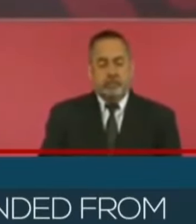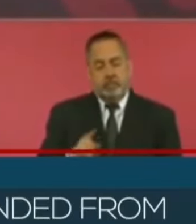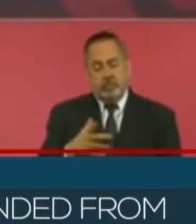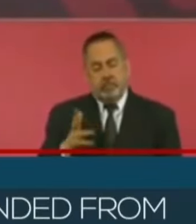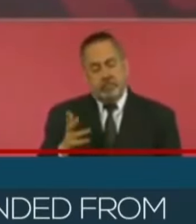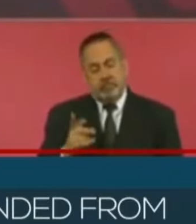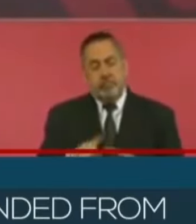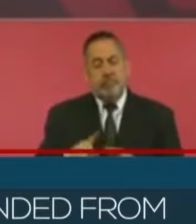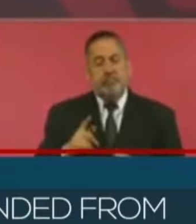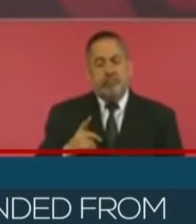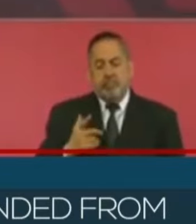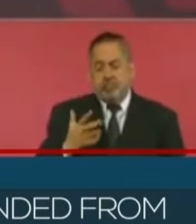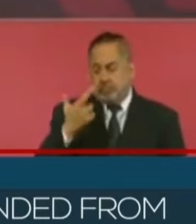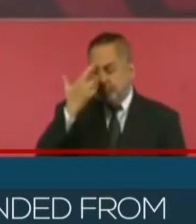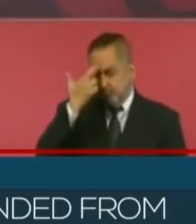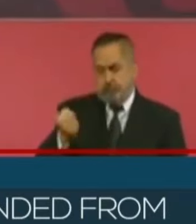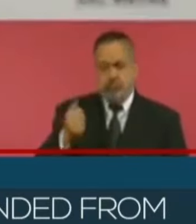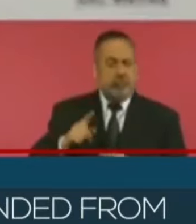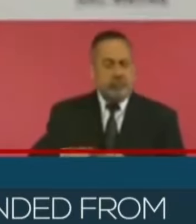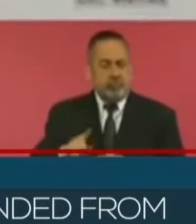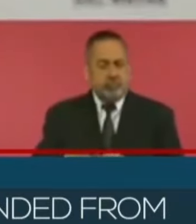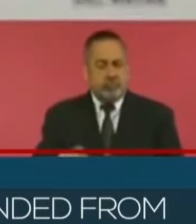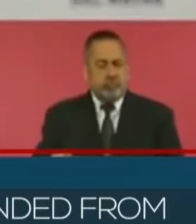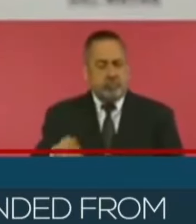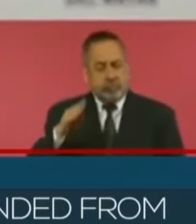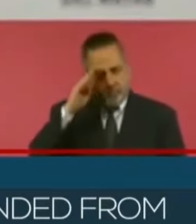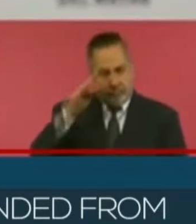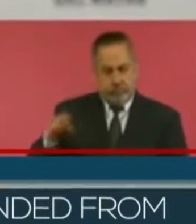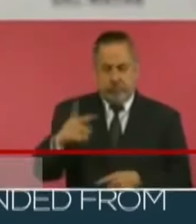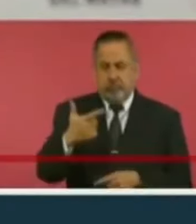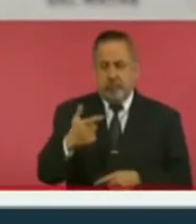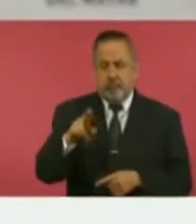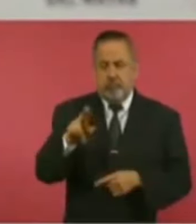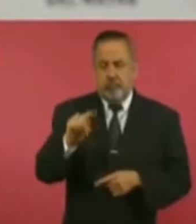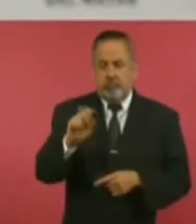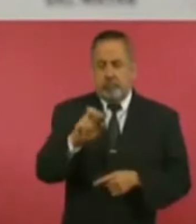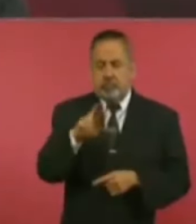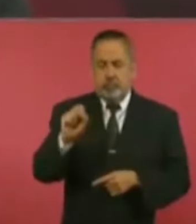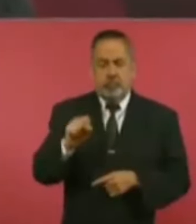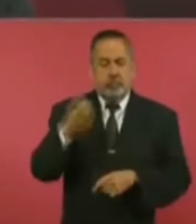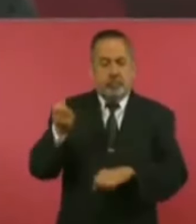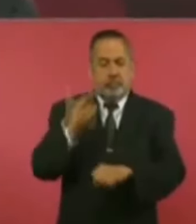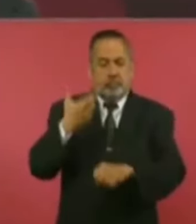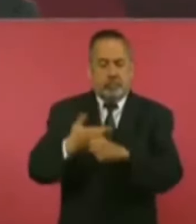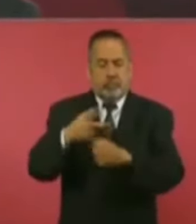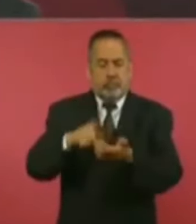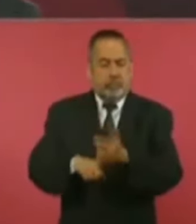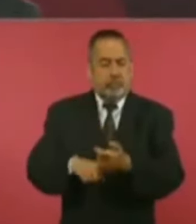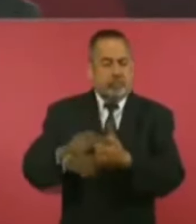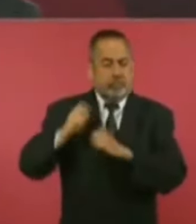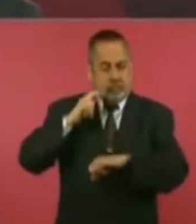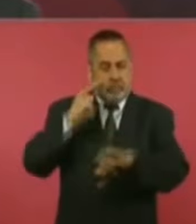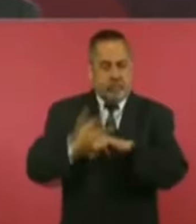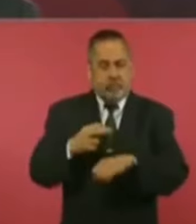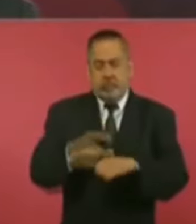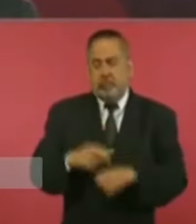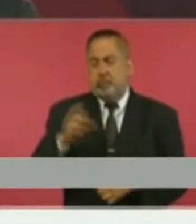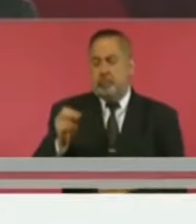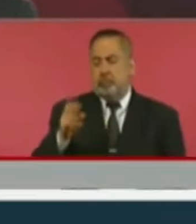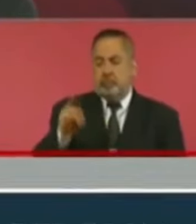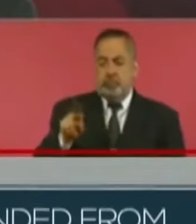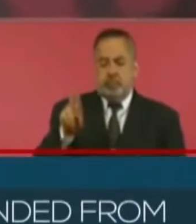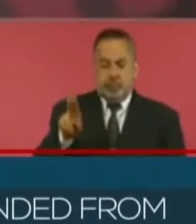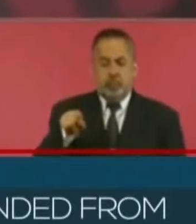right when this is also for the member states of the United Nations organization to